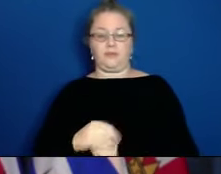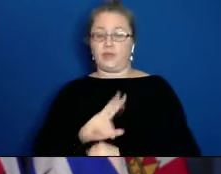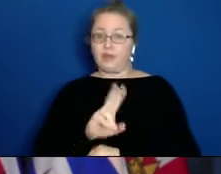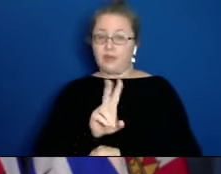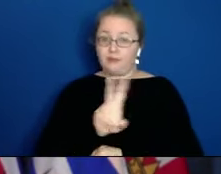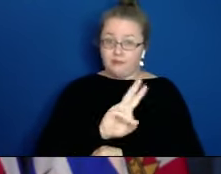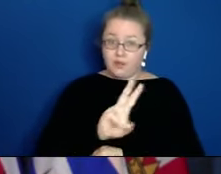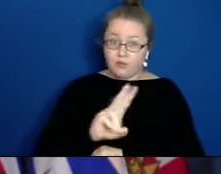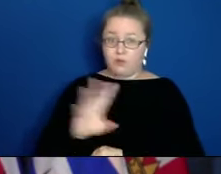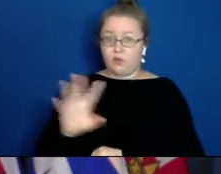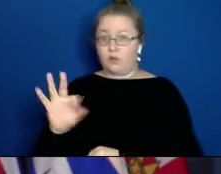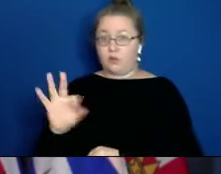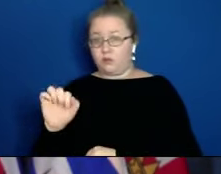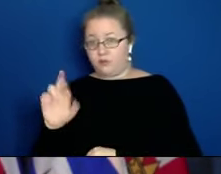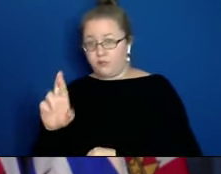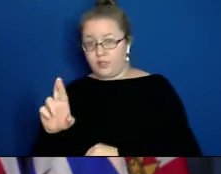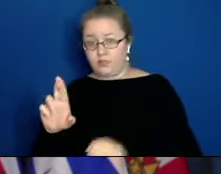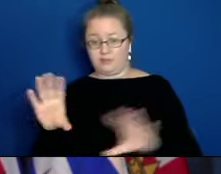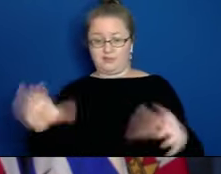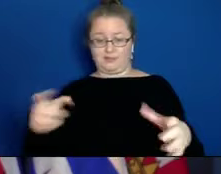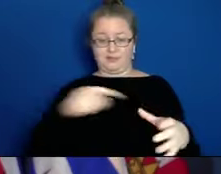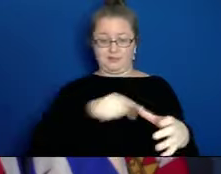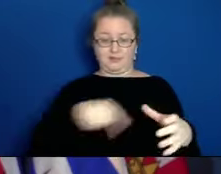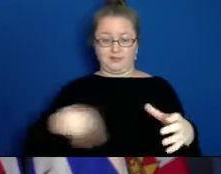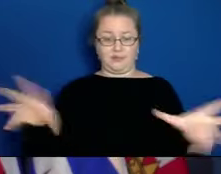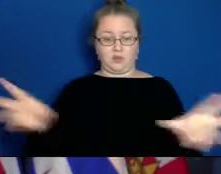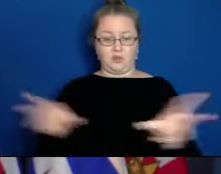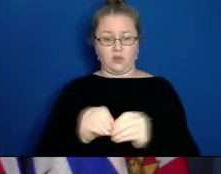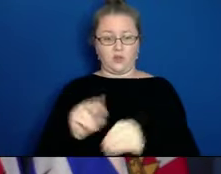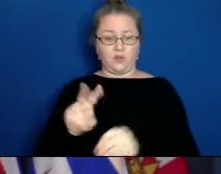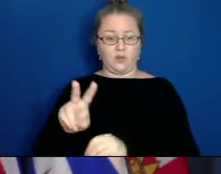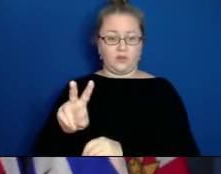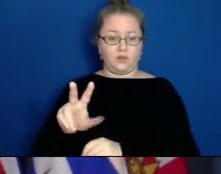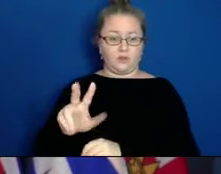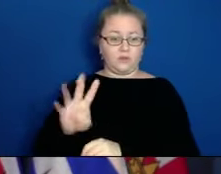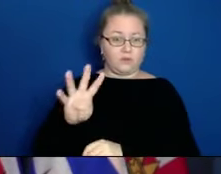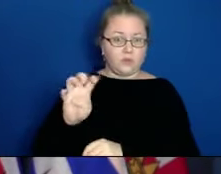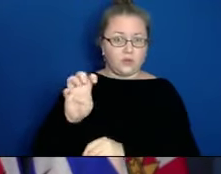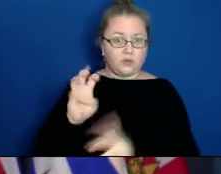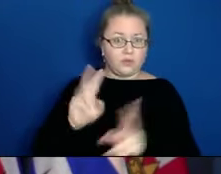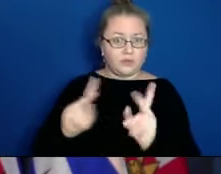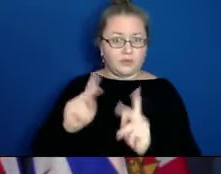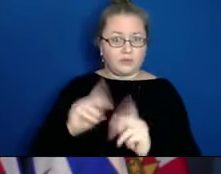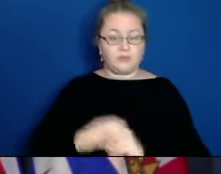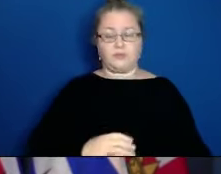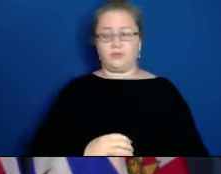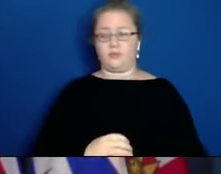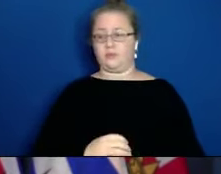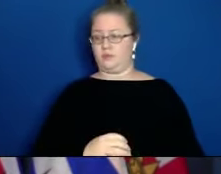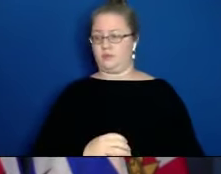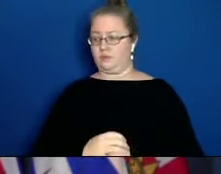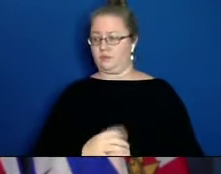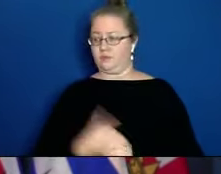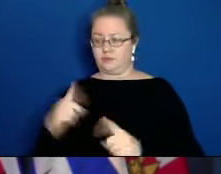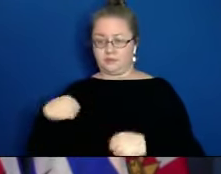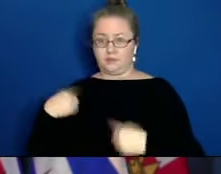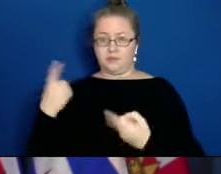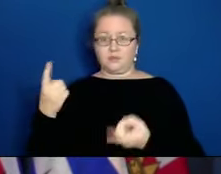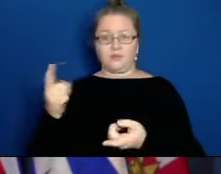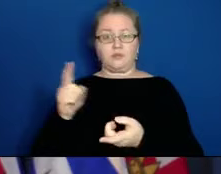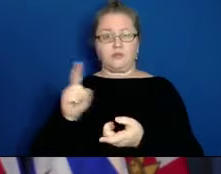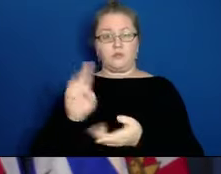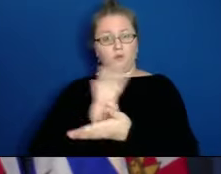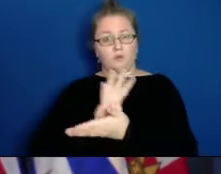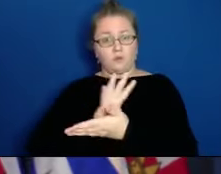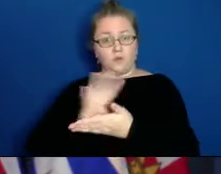Health authorities. And it's that context, the fact that over the last 4 weeks, our rolling average, our